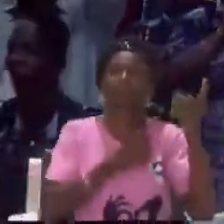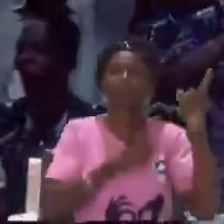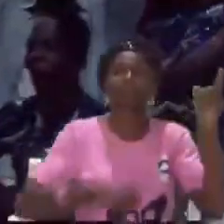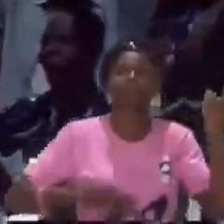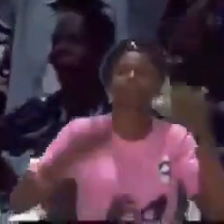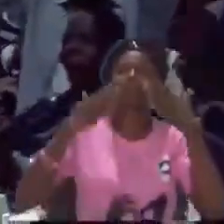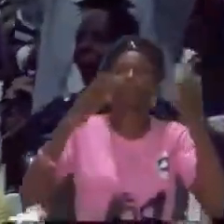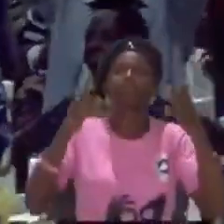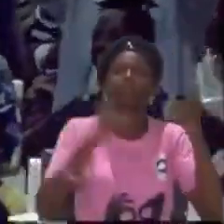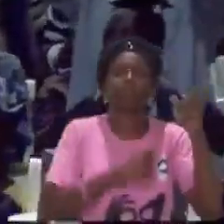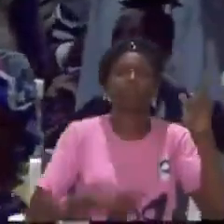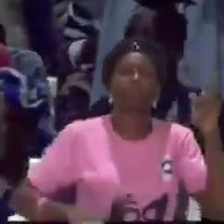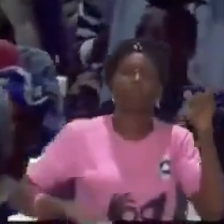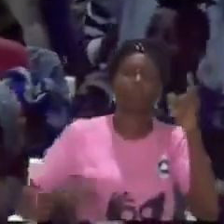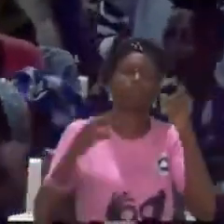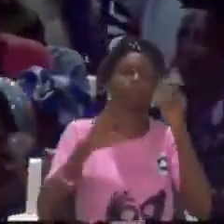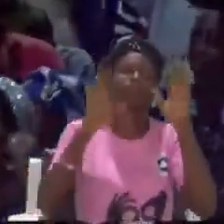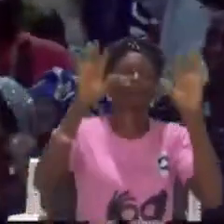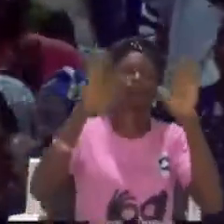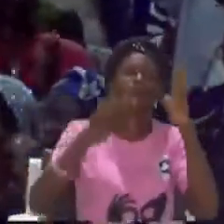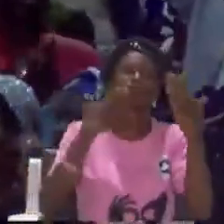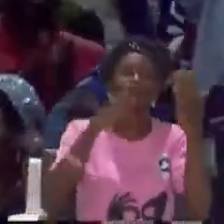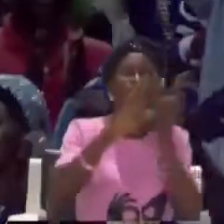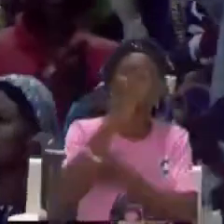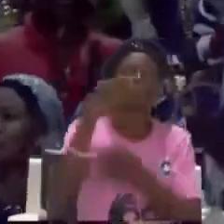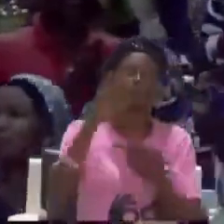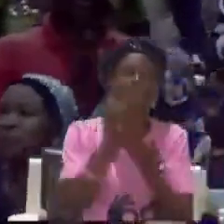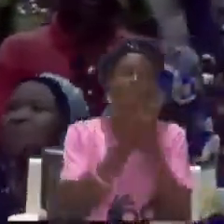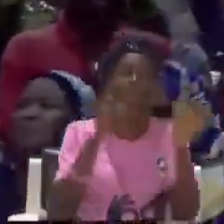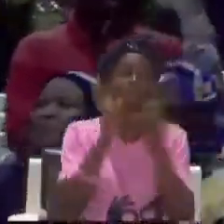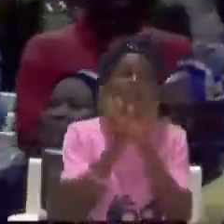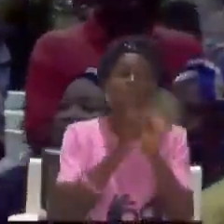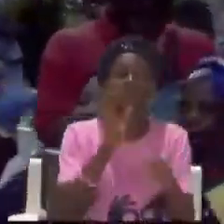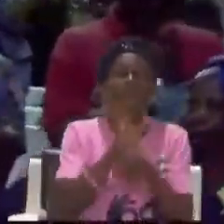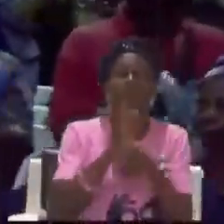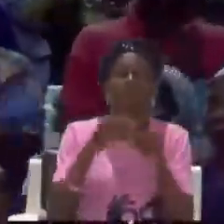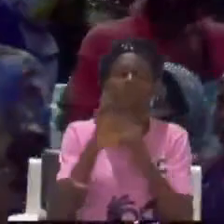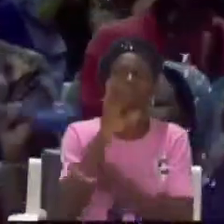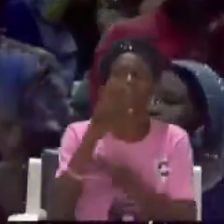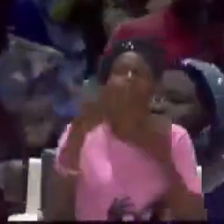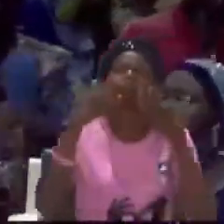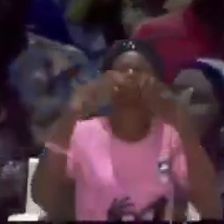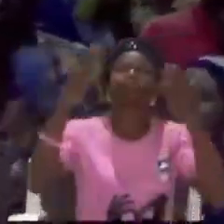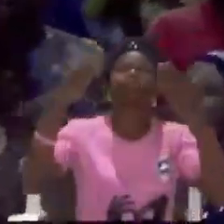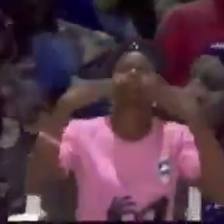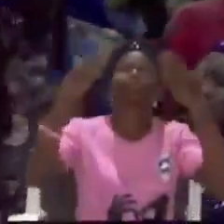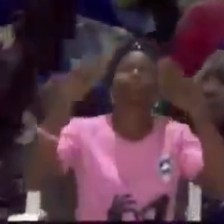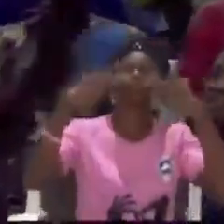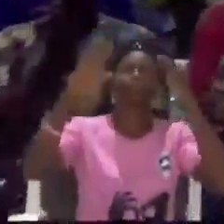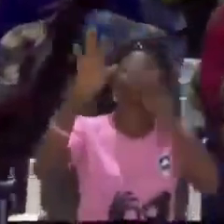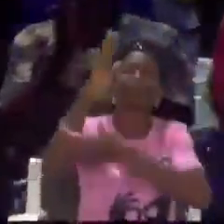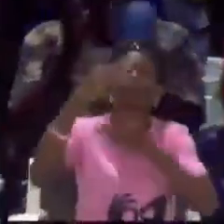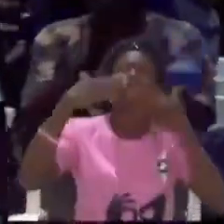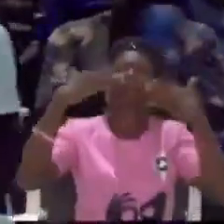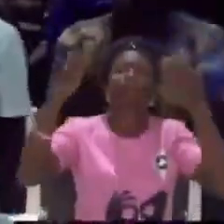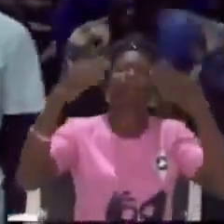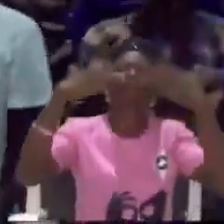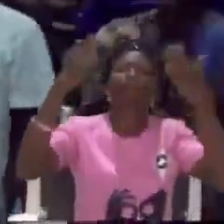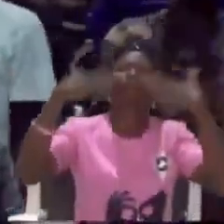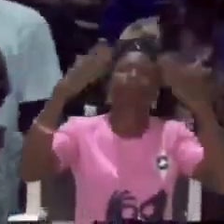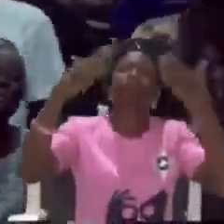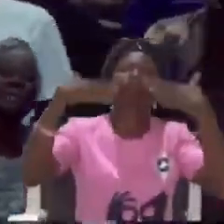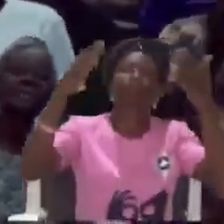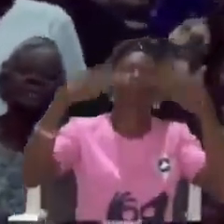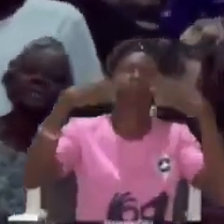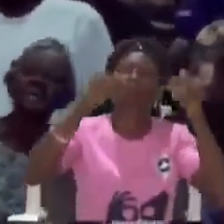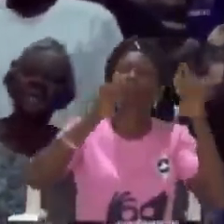you, the God of wonders. Thank you, God of the redeemed Christian Church of God. Thank you. Thank you. Blessed